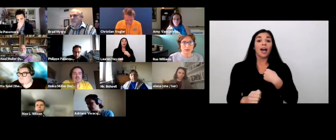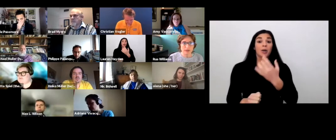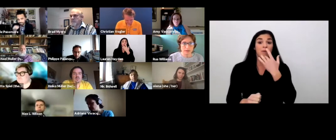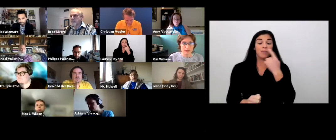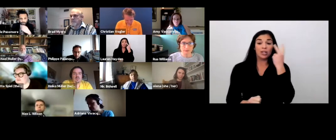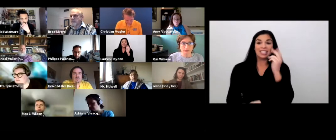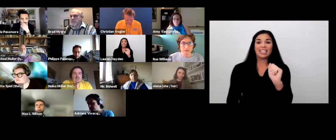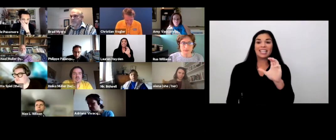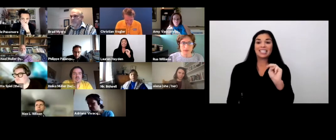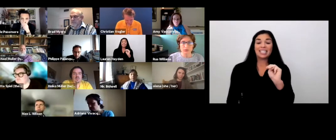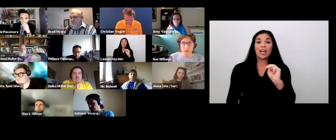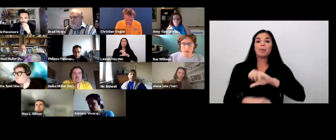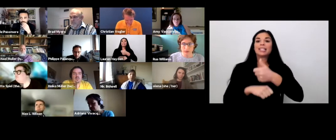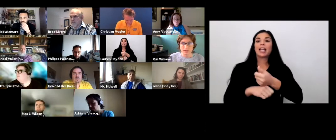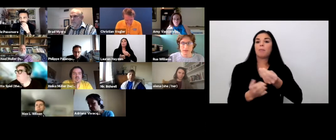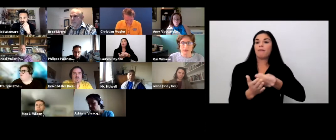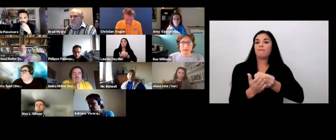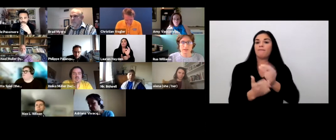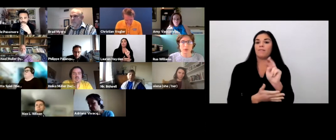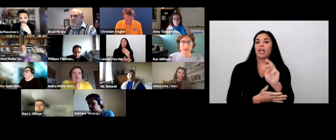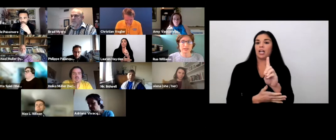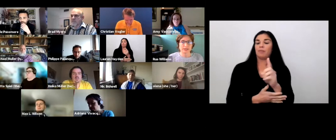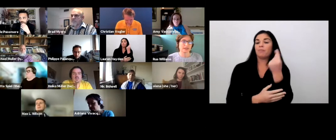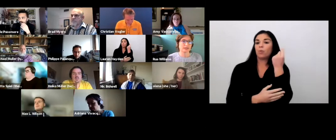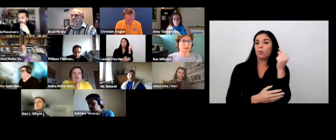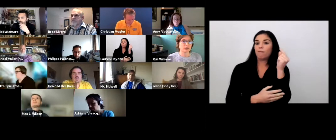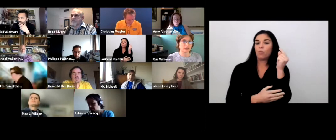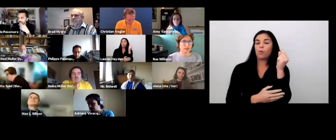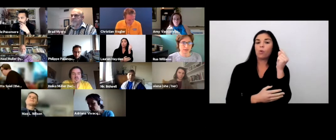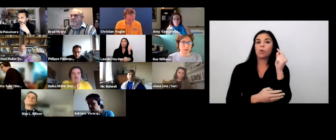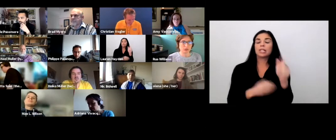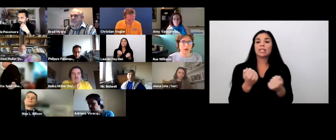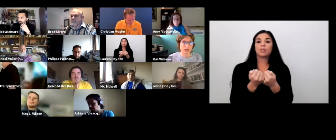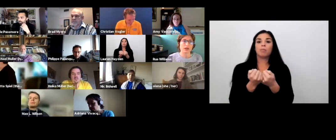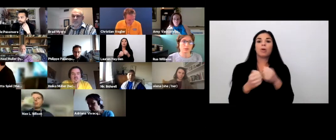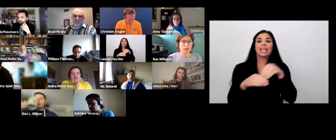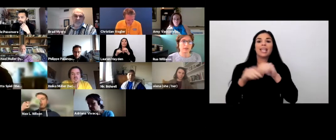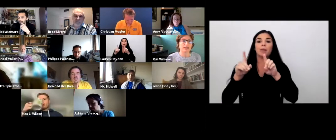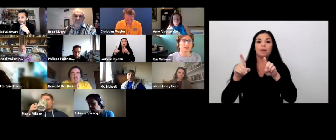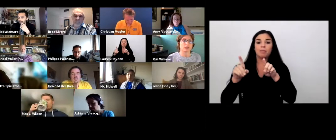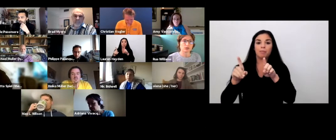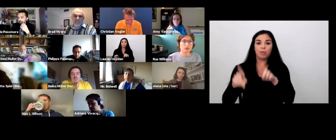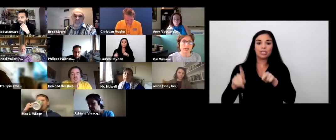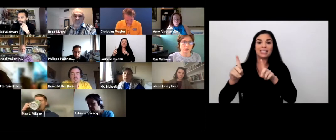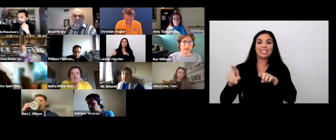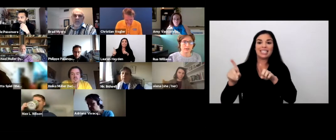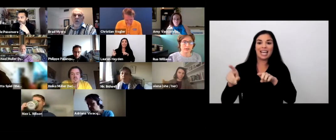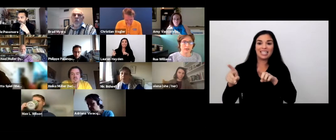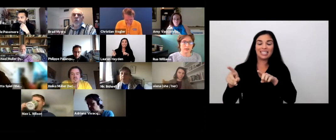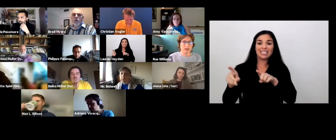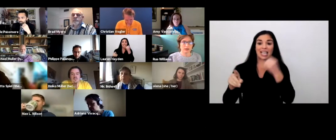establish a fund for supporting attendance at in-person events for people who otherwise would have had to choose